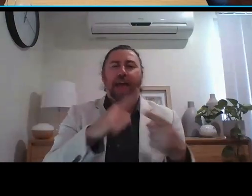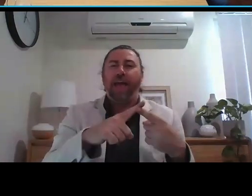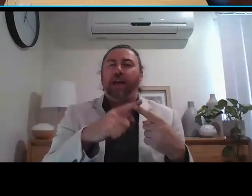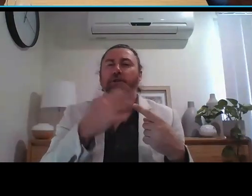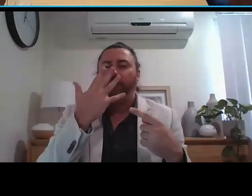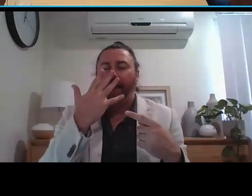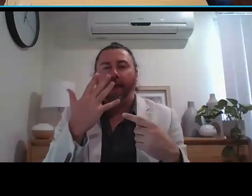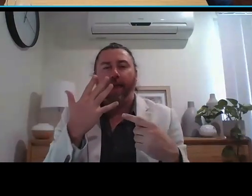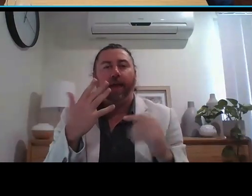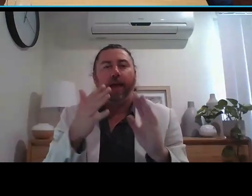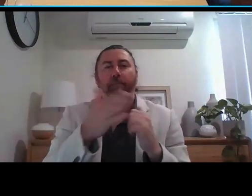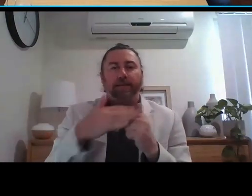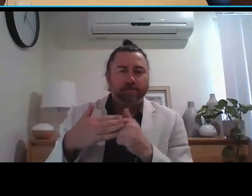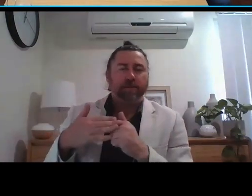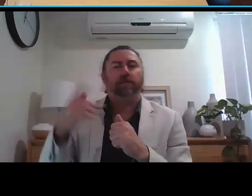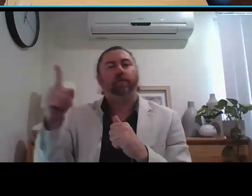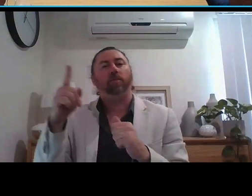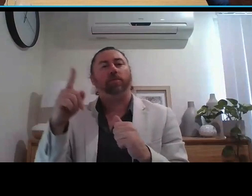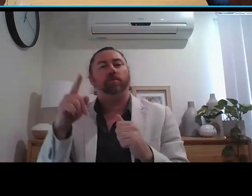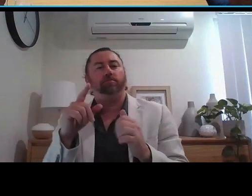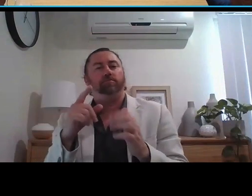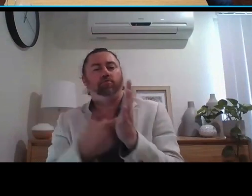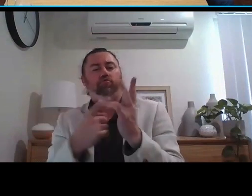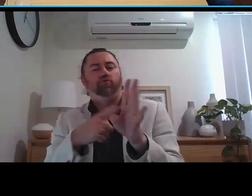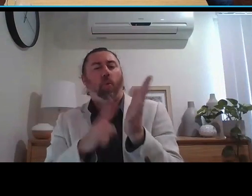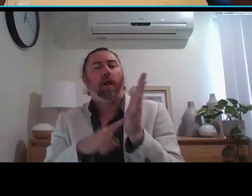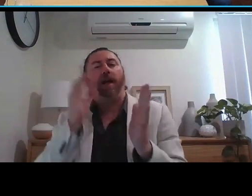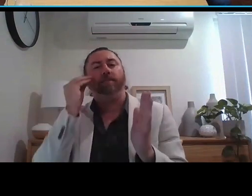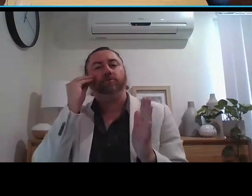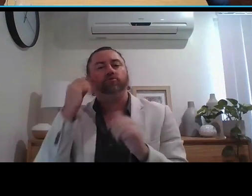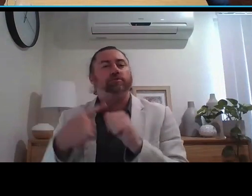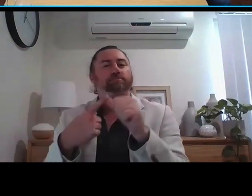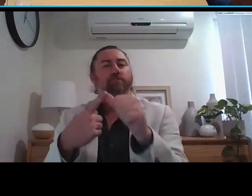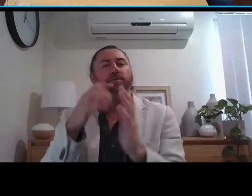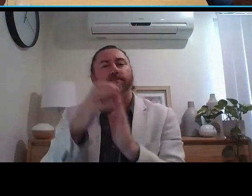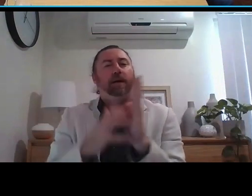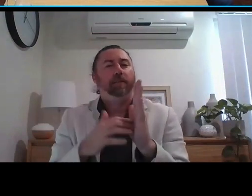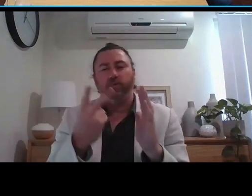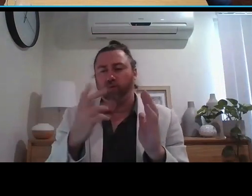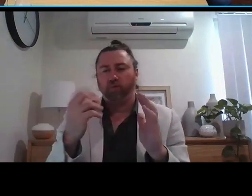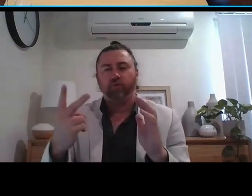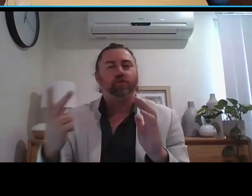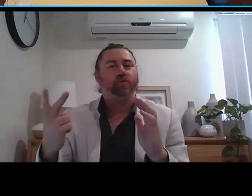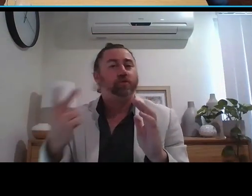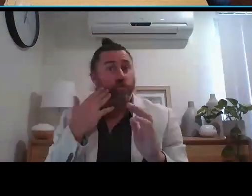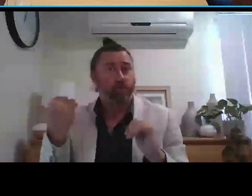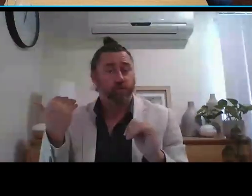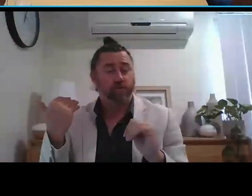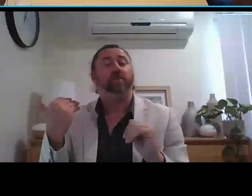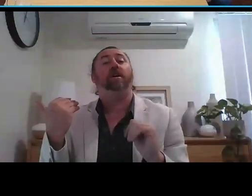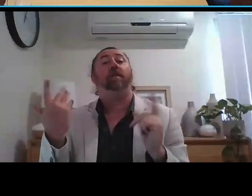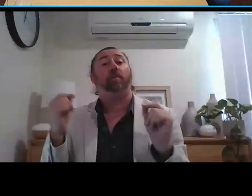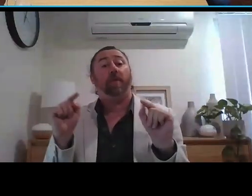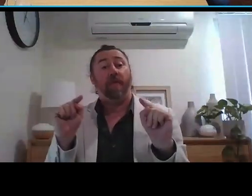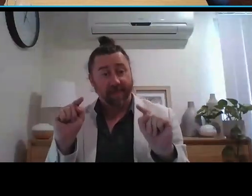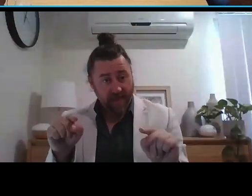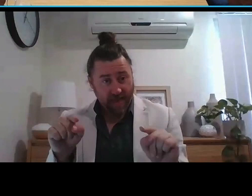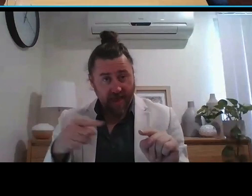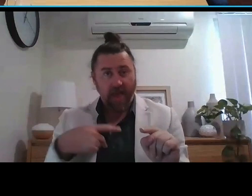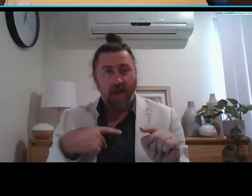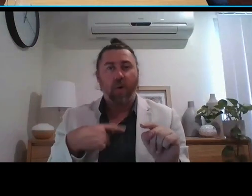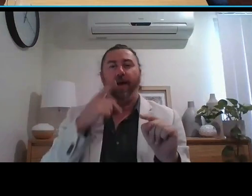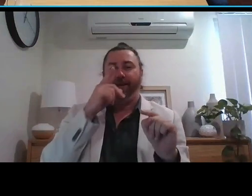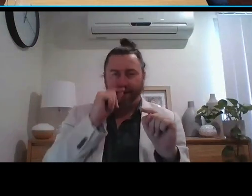Commission Response Bill 2022. And we're working on communications and change, and we'll continue to release products and raise awareness